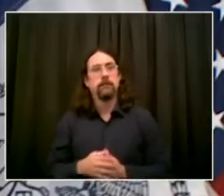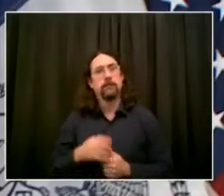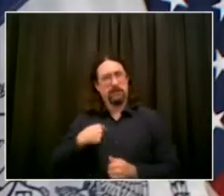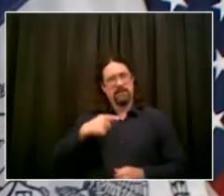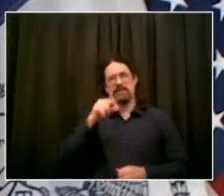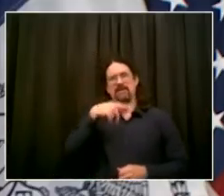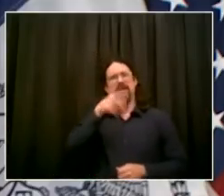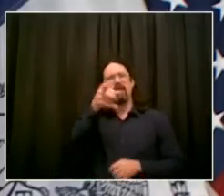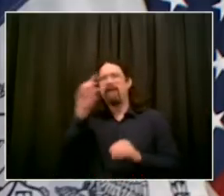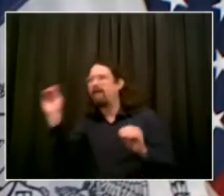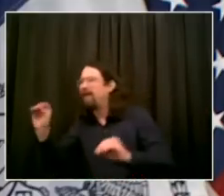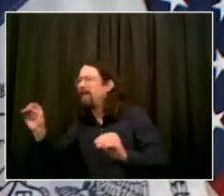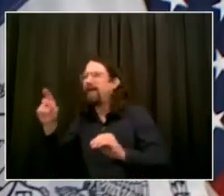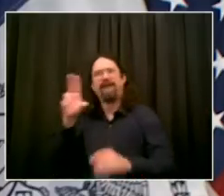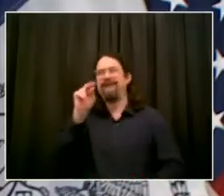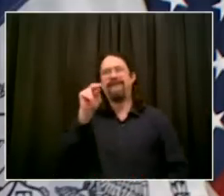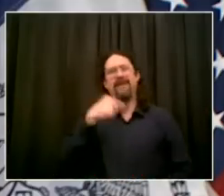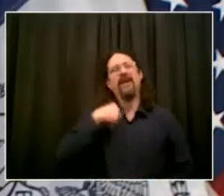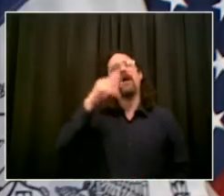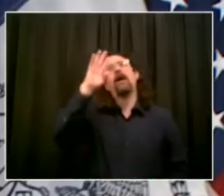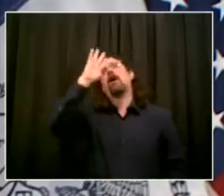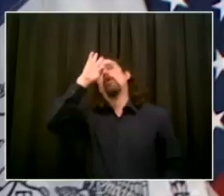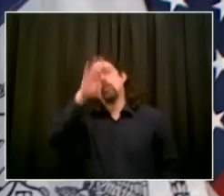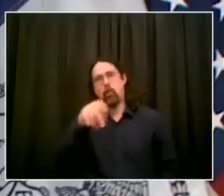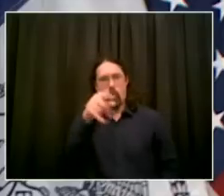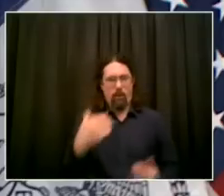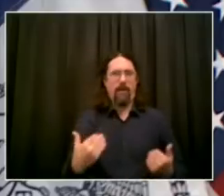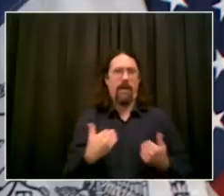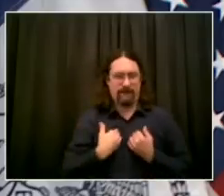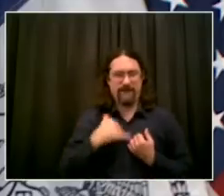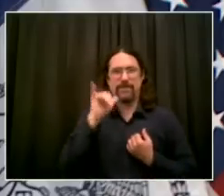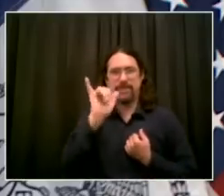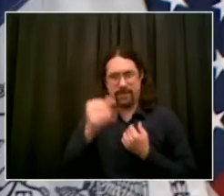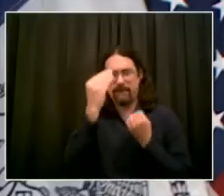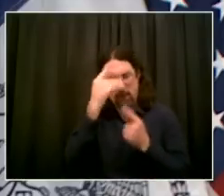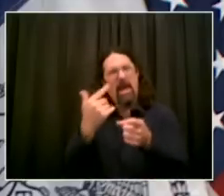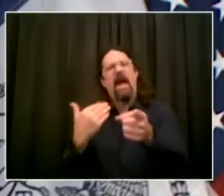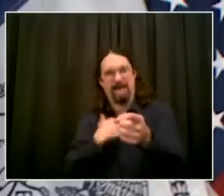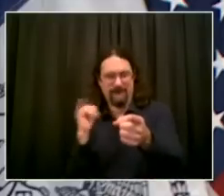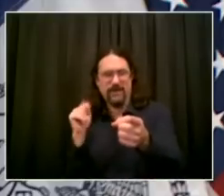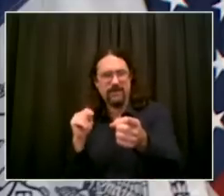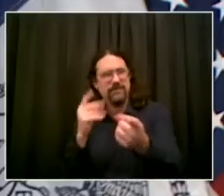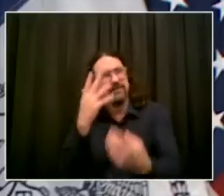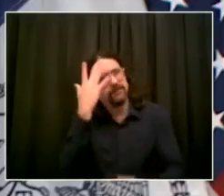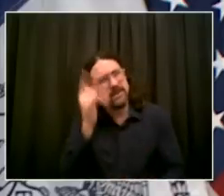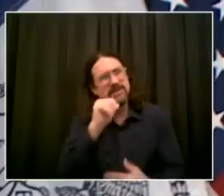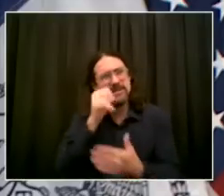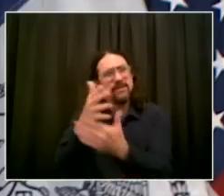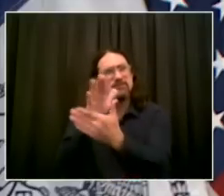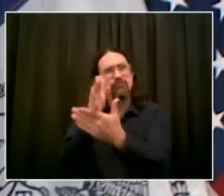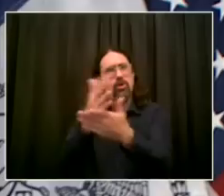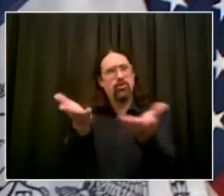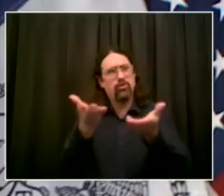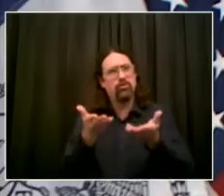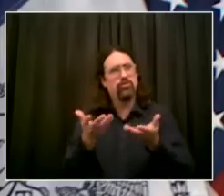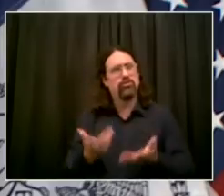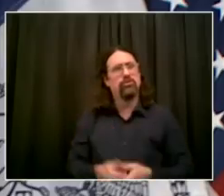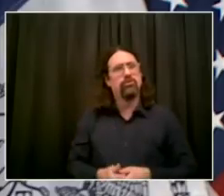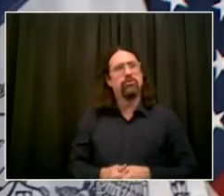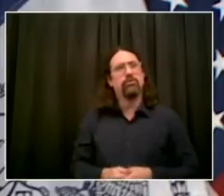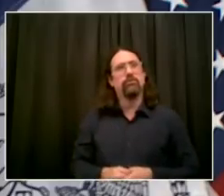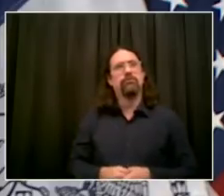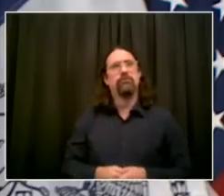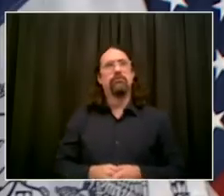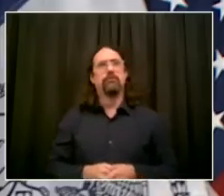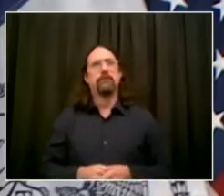They've done immense work from early in this crisis to put out lots of information. This was one of the first places in America to identify